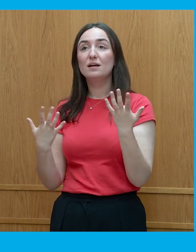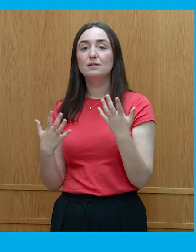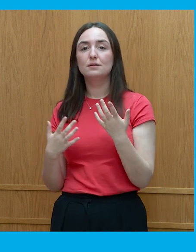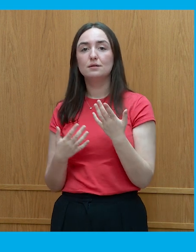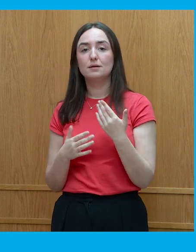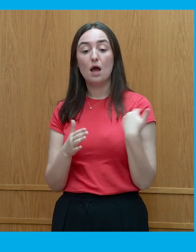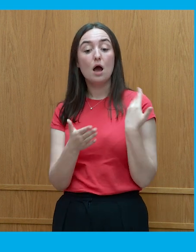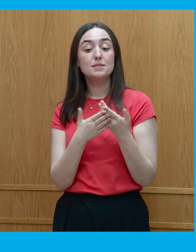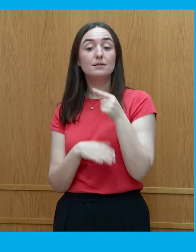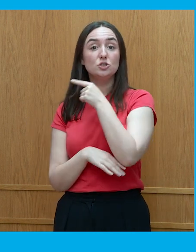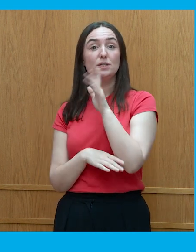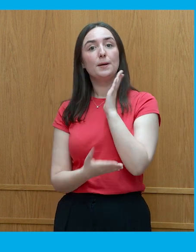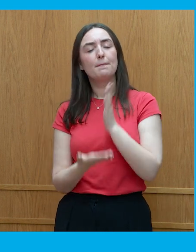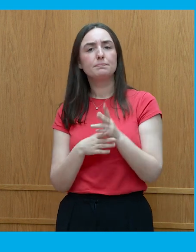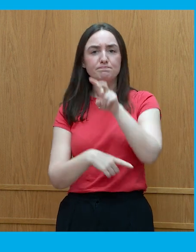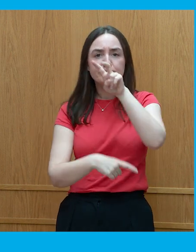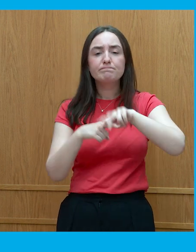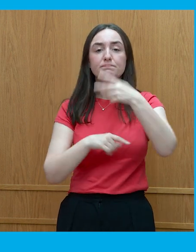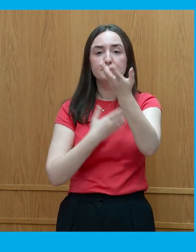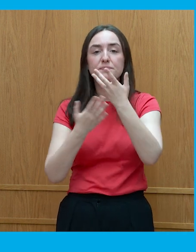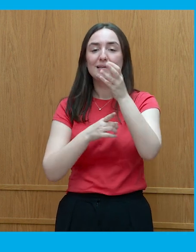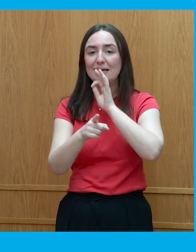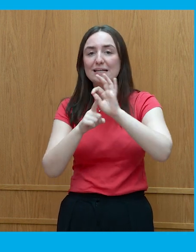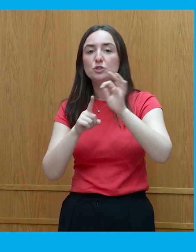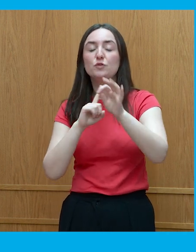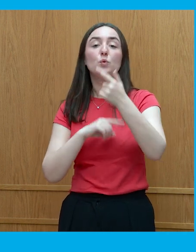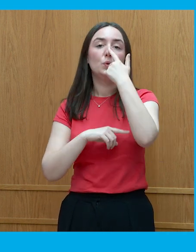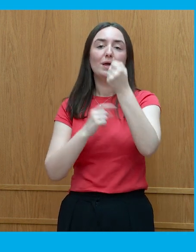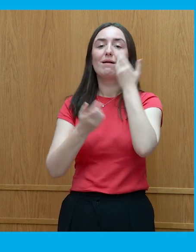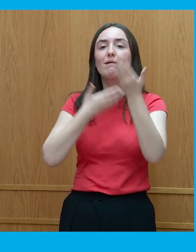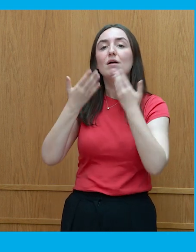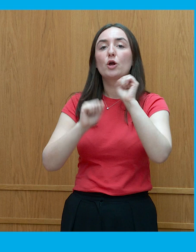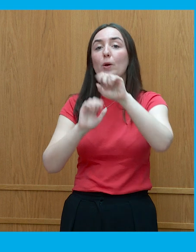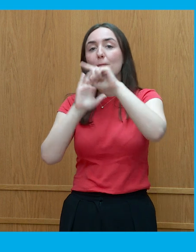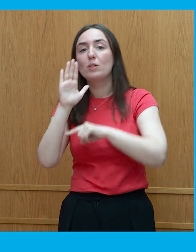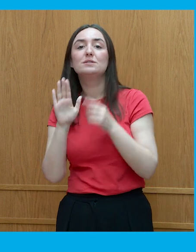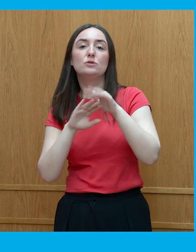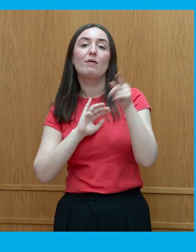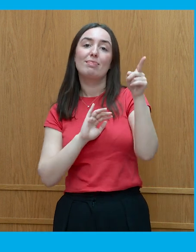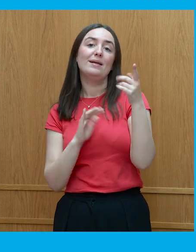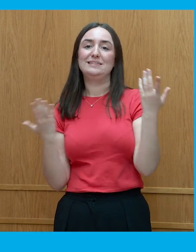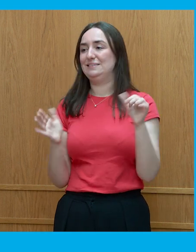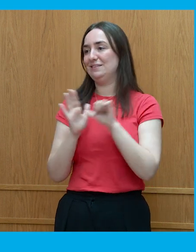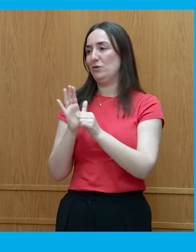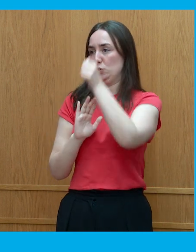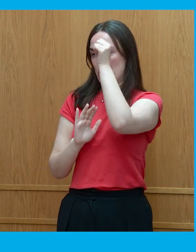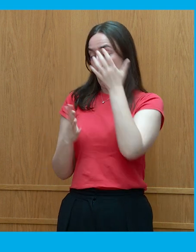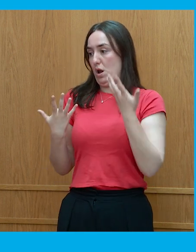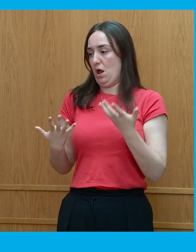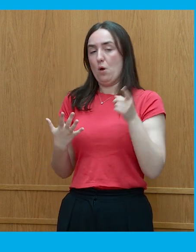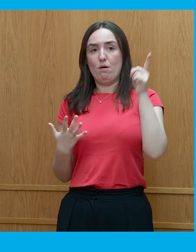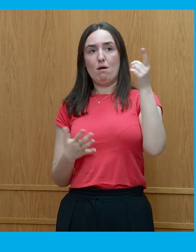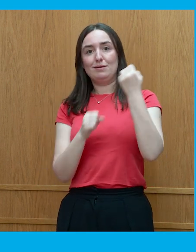interview in which she lays out her policies quite clearly, it's really hard to see at this stage, I think anyway, how much Gaza is going